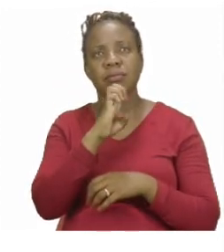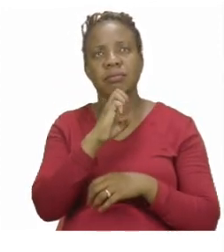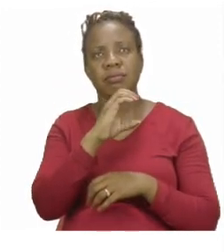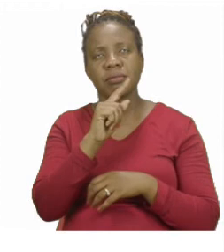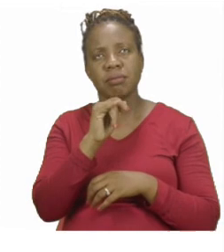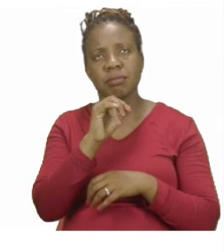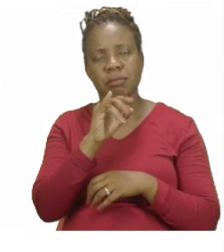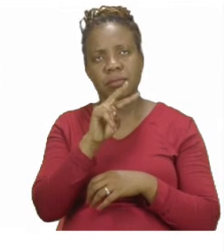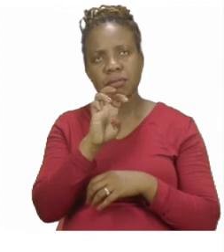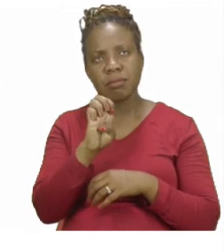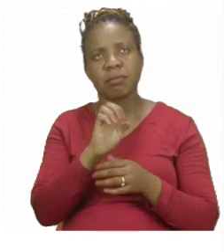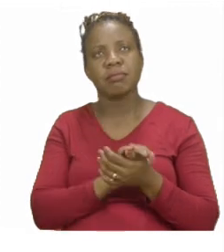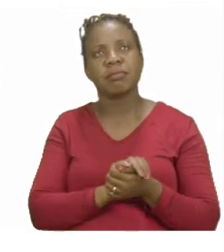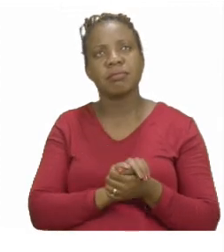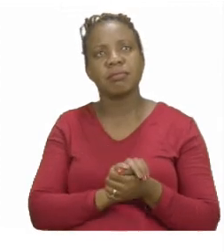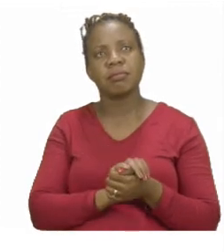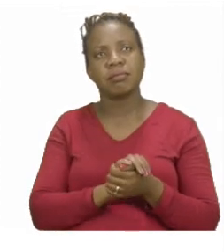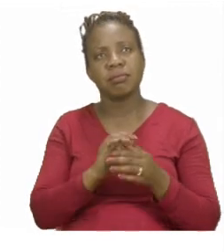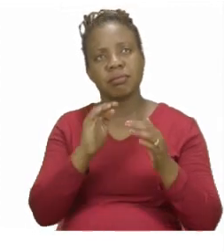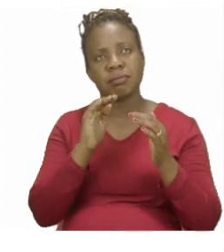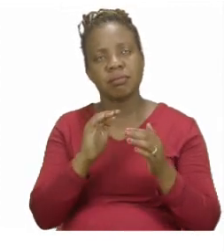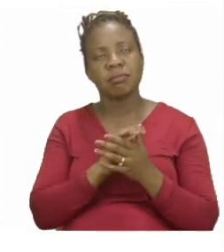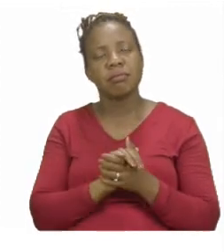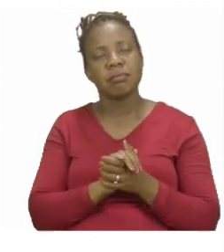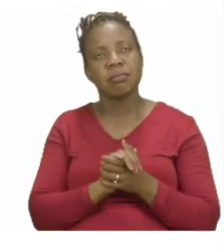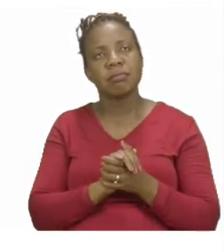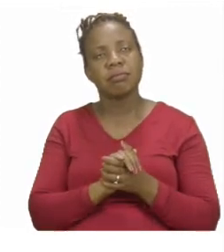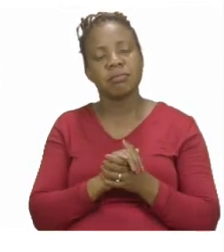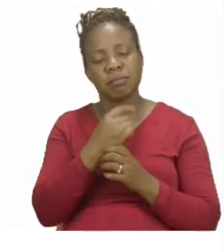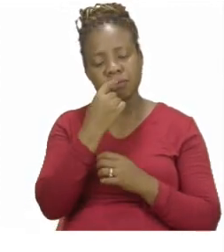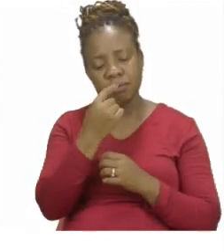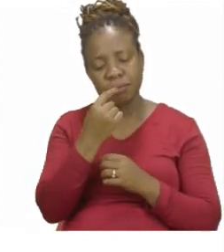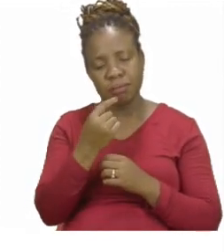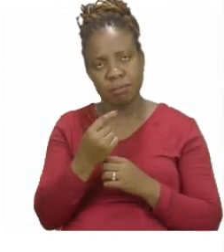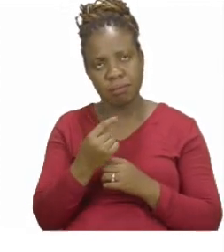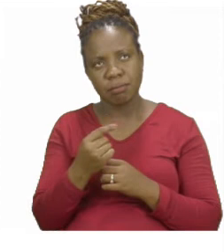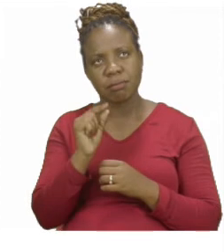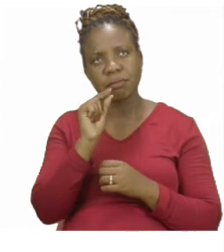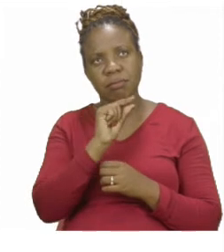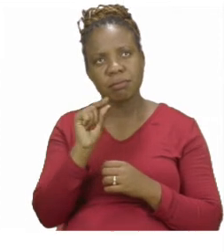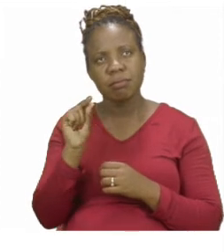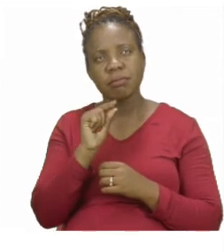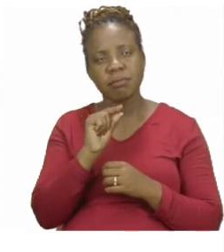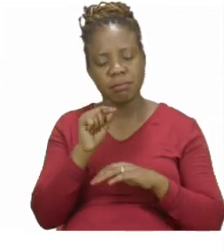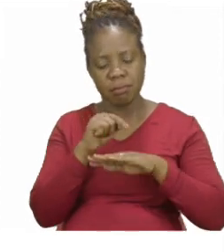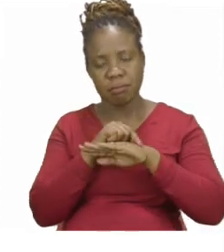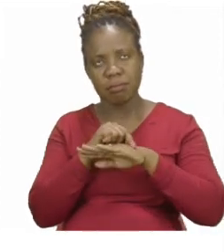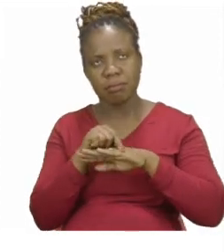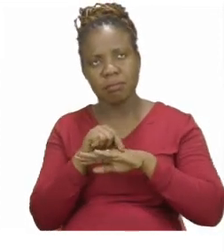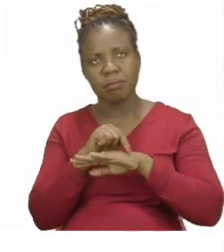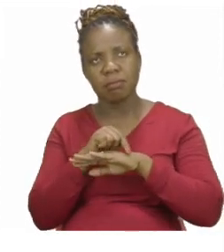underline the adjective in each sentence. So, boys and girls, you need to